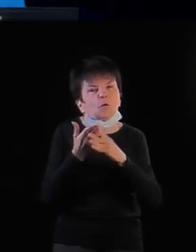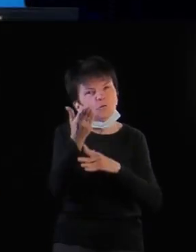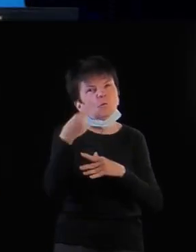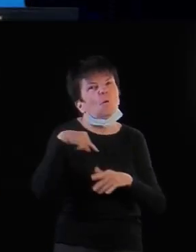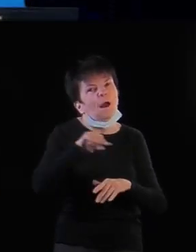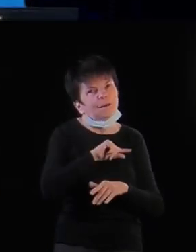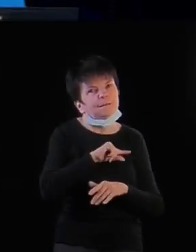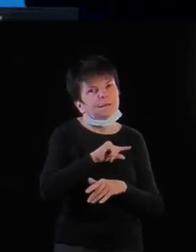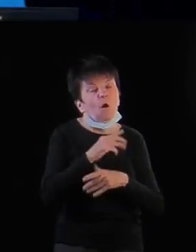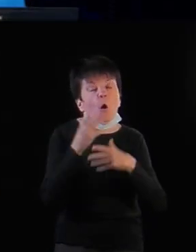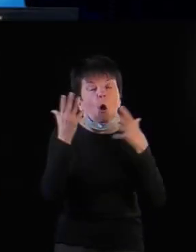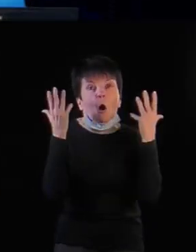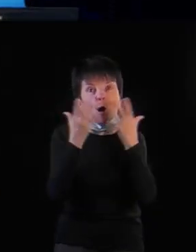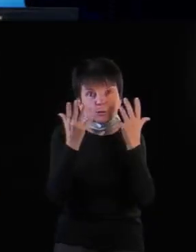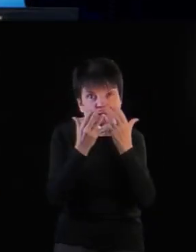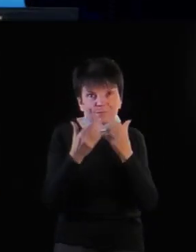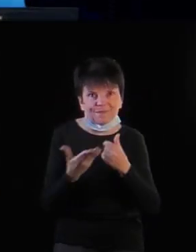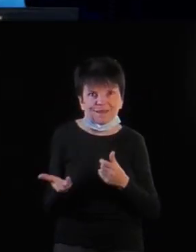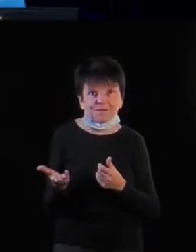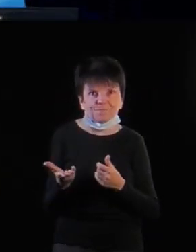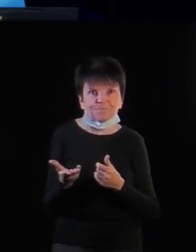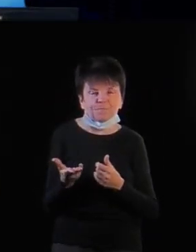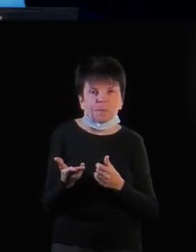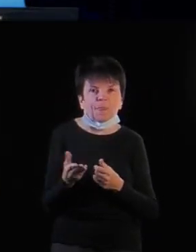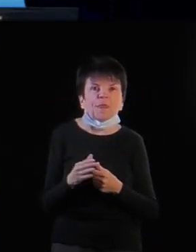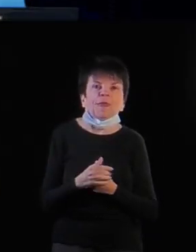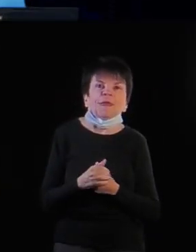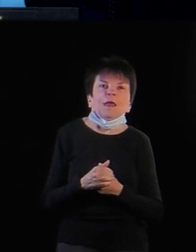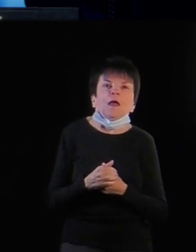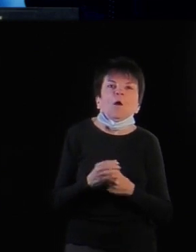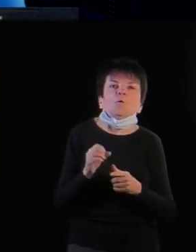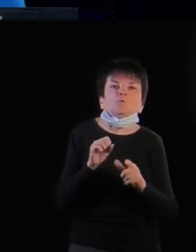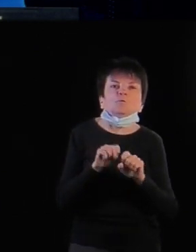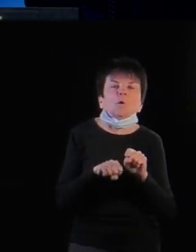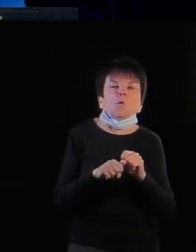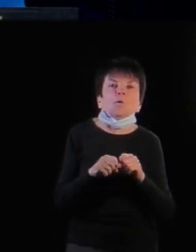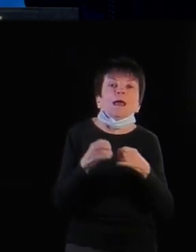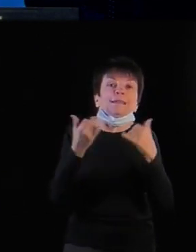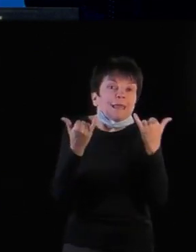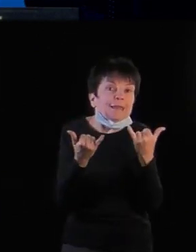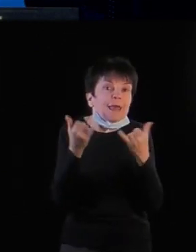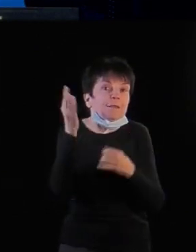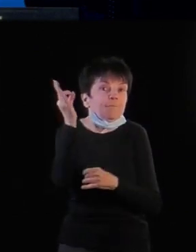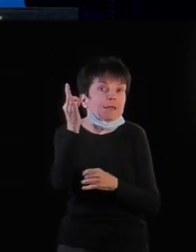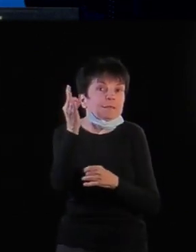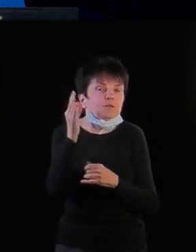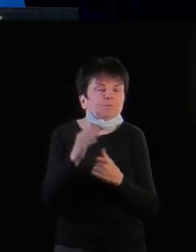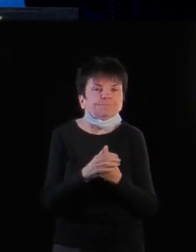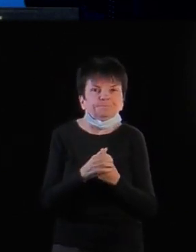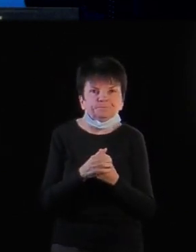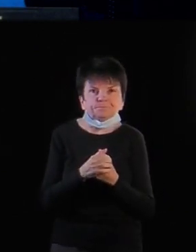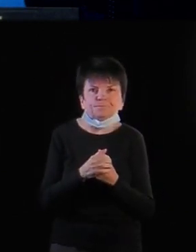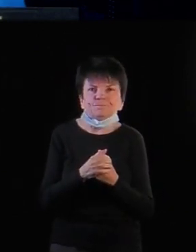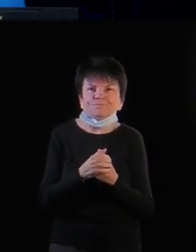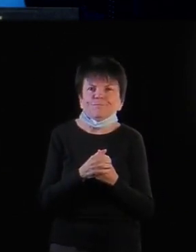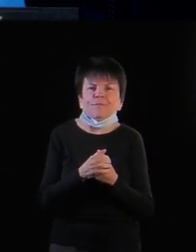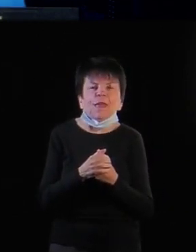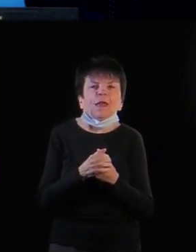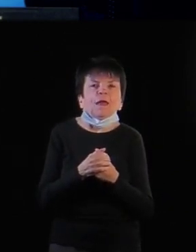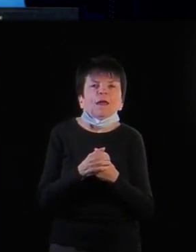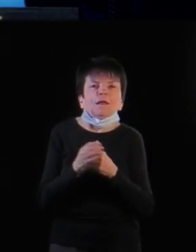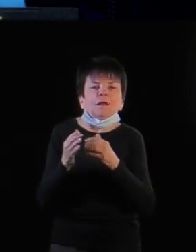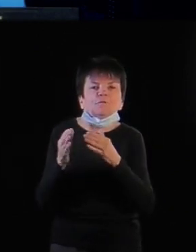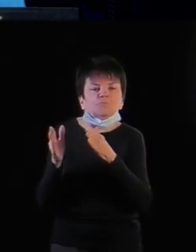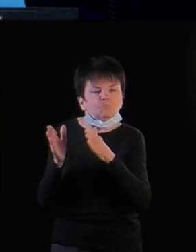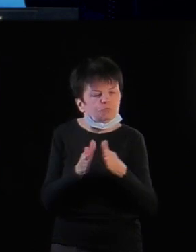thing. And that really sets us up nicely for today's message. Because it's a logical progression of understanding, okay, we're a